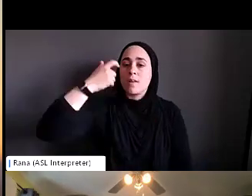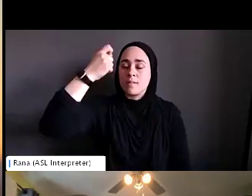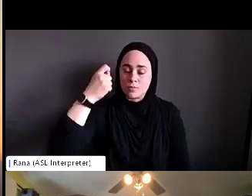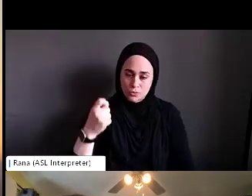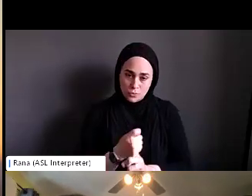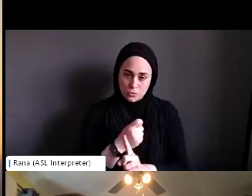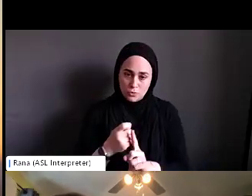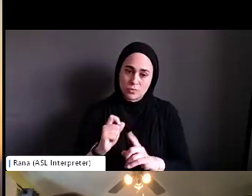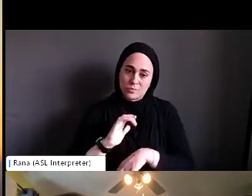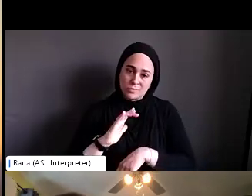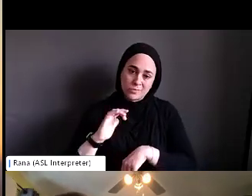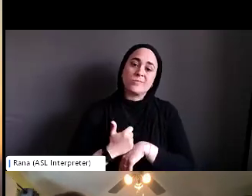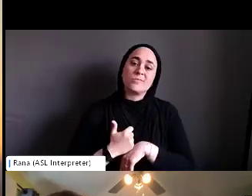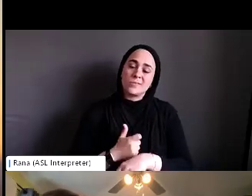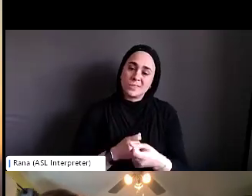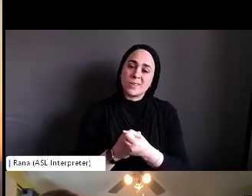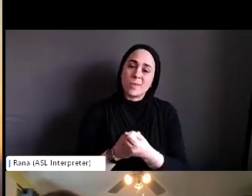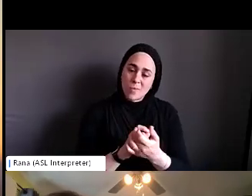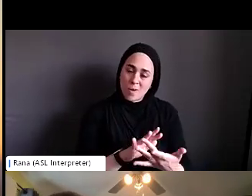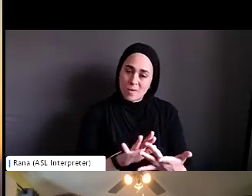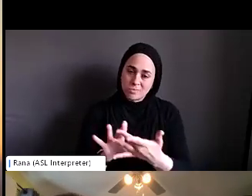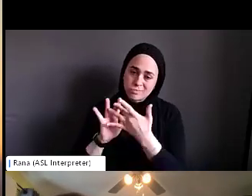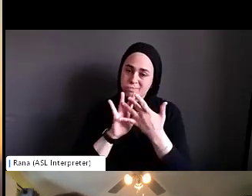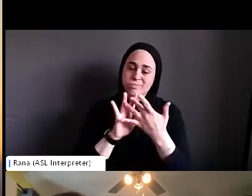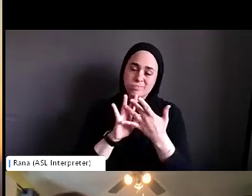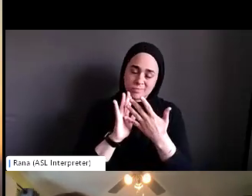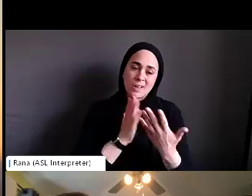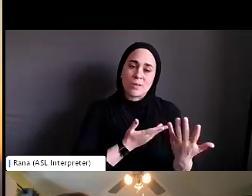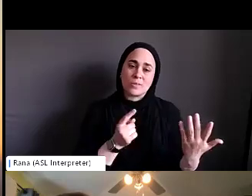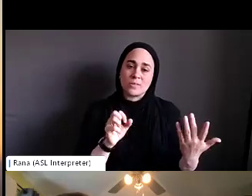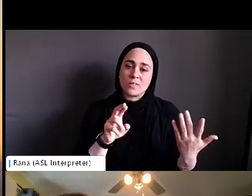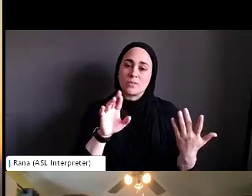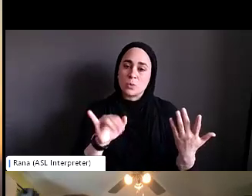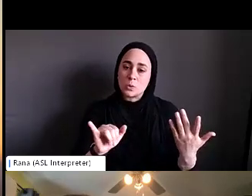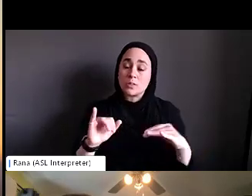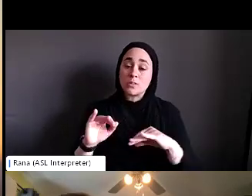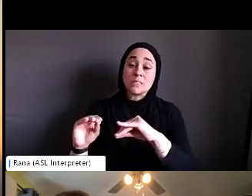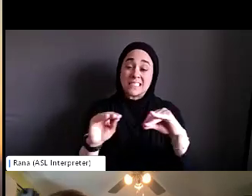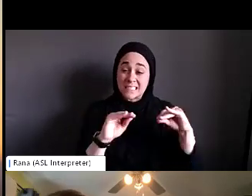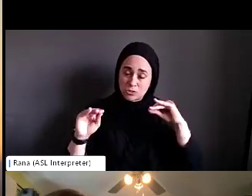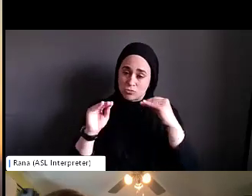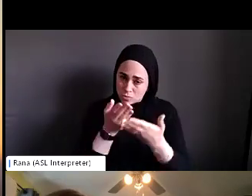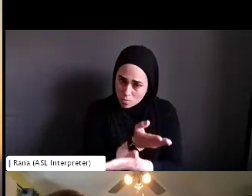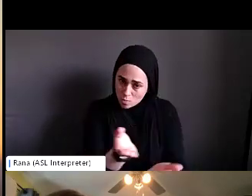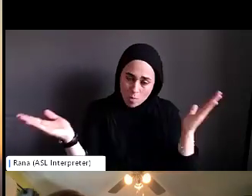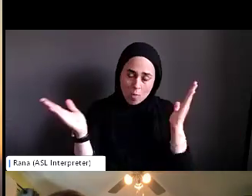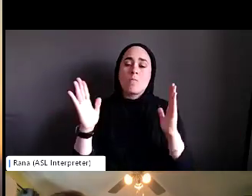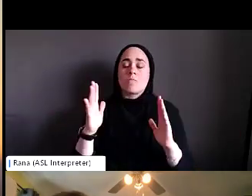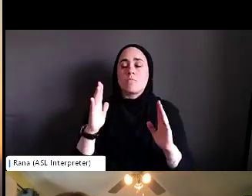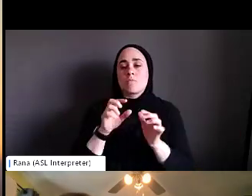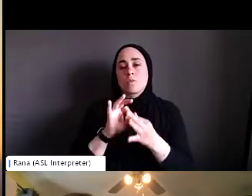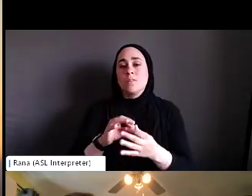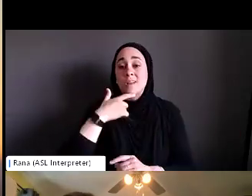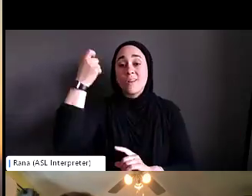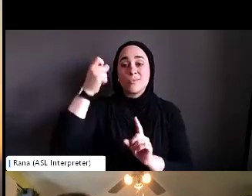support networks across the territory, and to teach everyone about elder abuse.